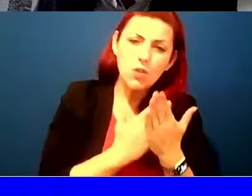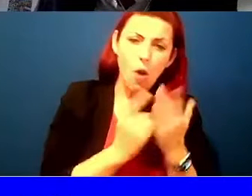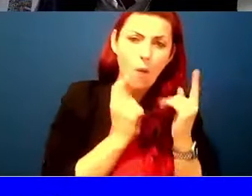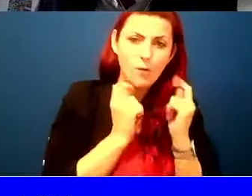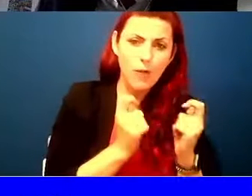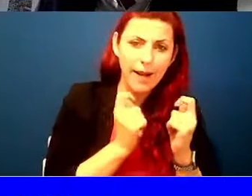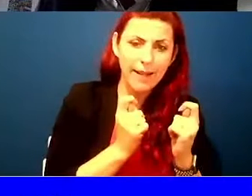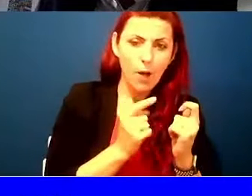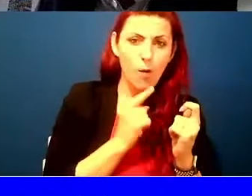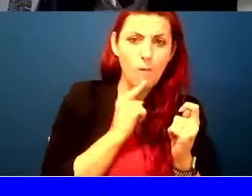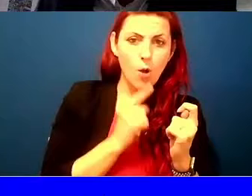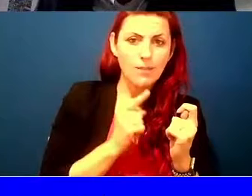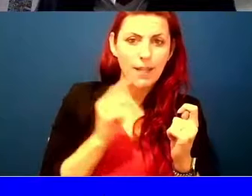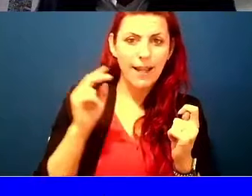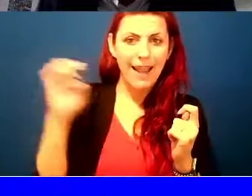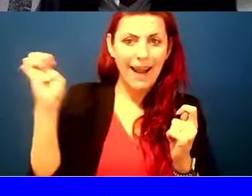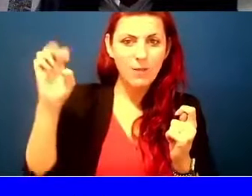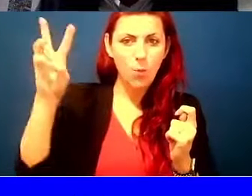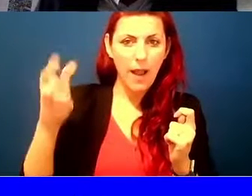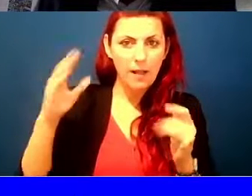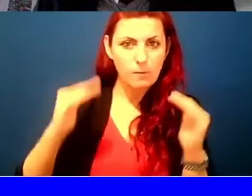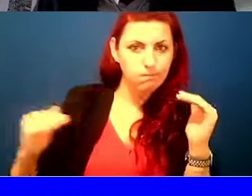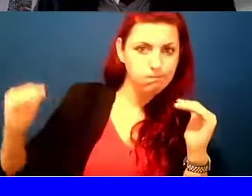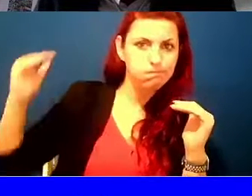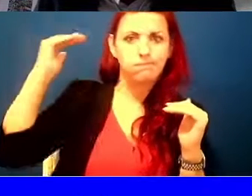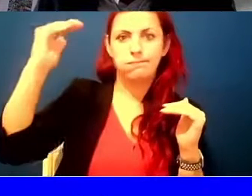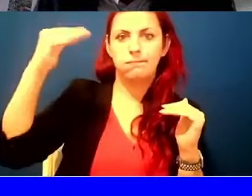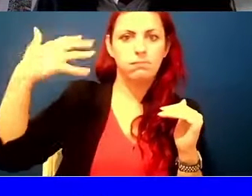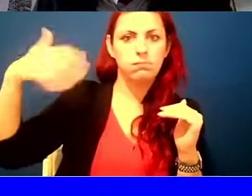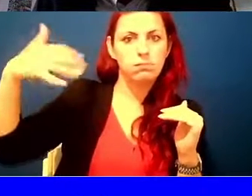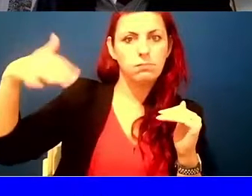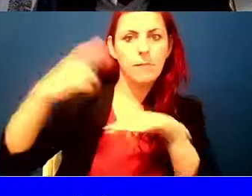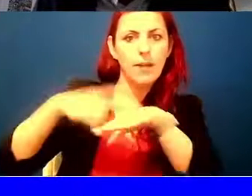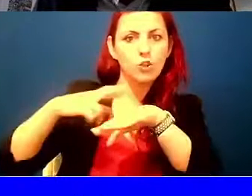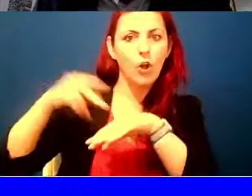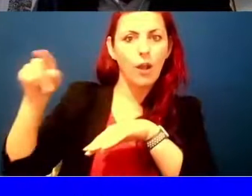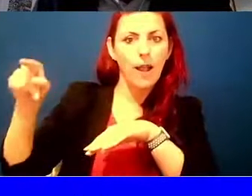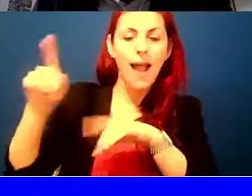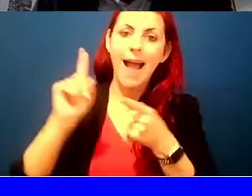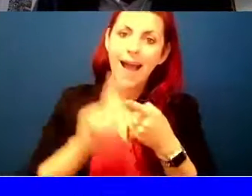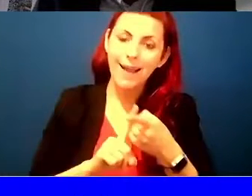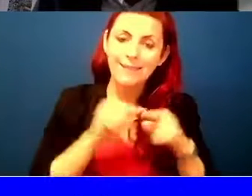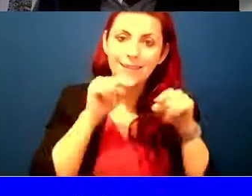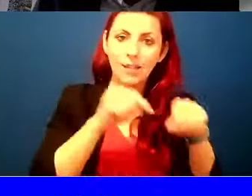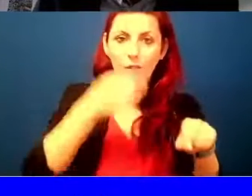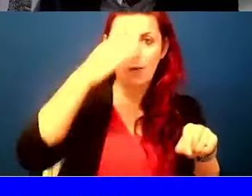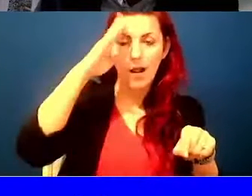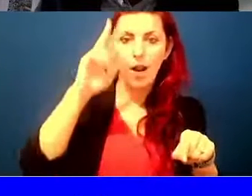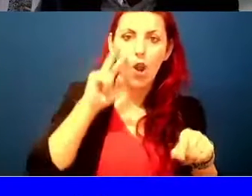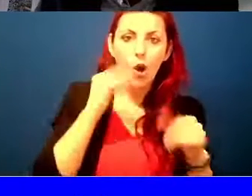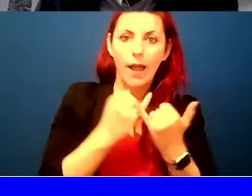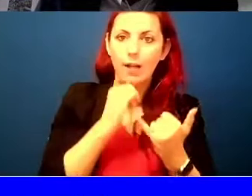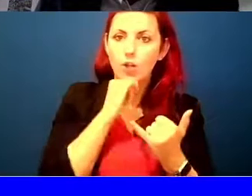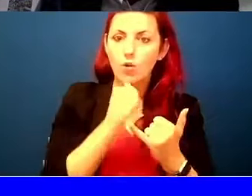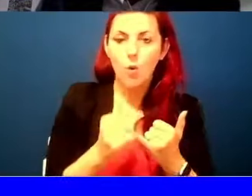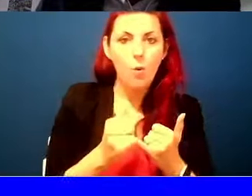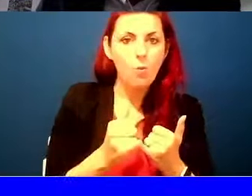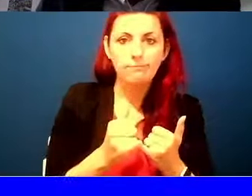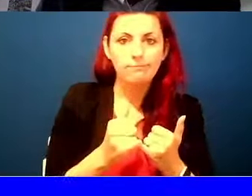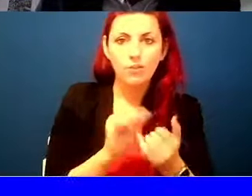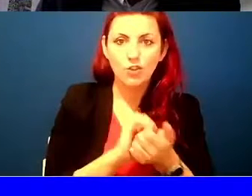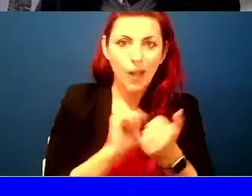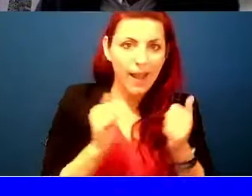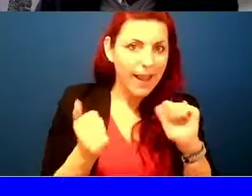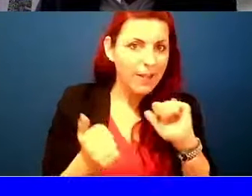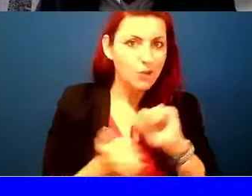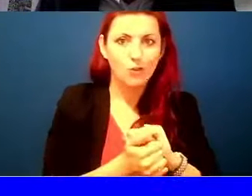as what exists in England and Wales. And also, there doesn't seem to be any move in Ireland to introducing ticketing of advocates. So again, in